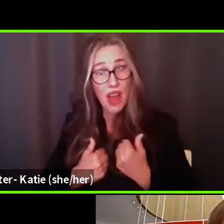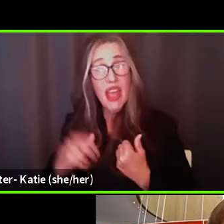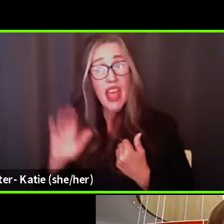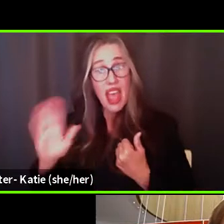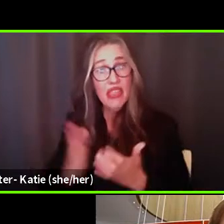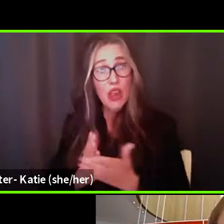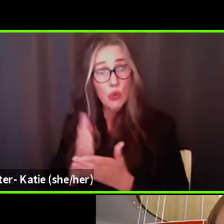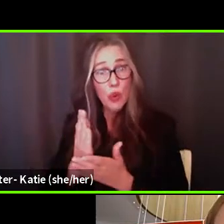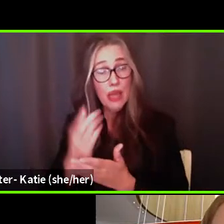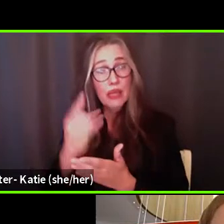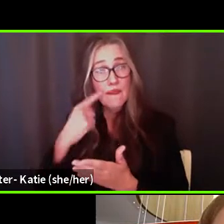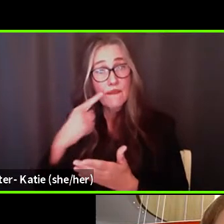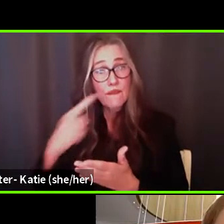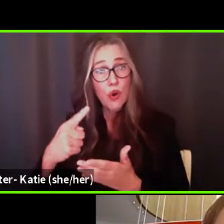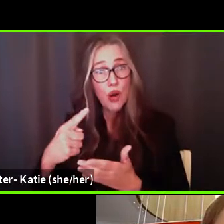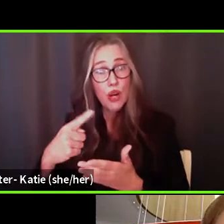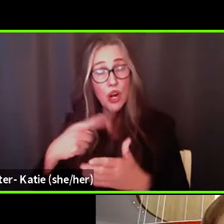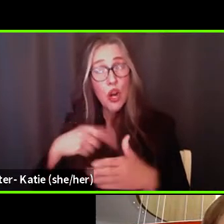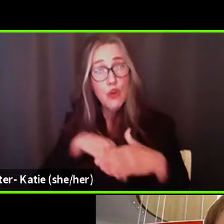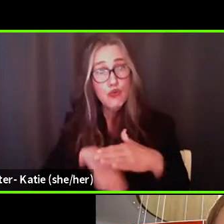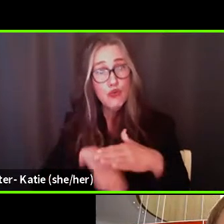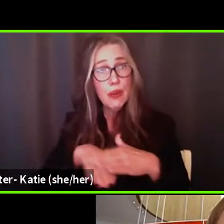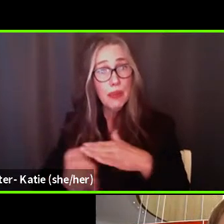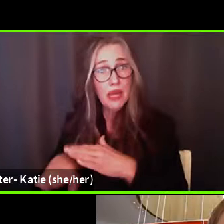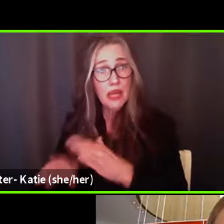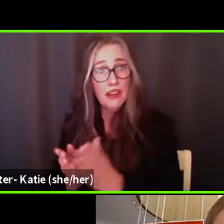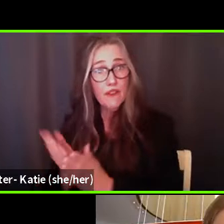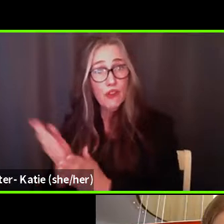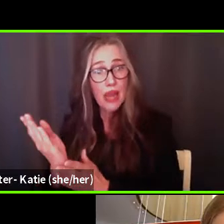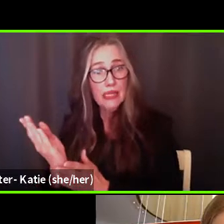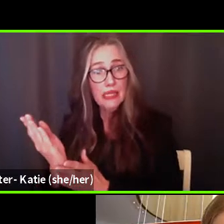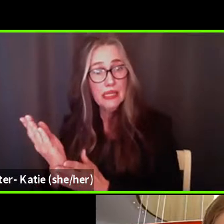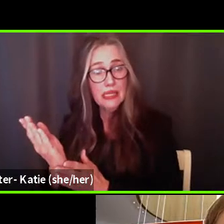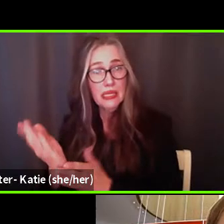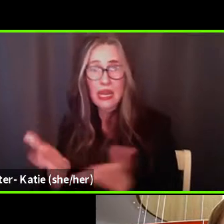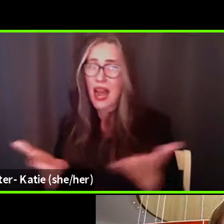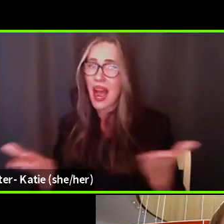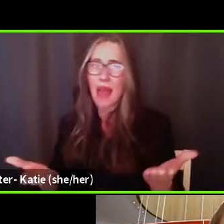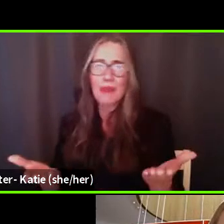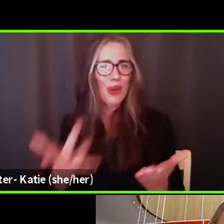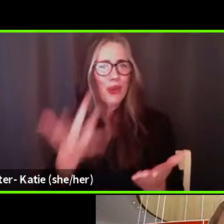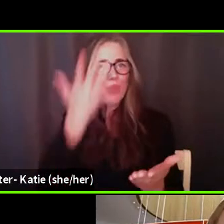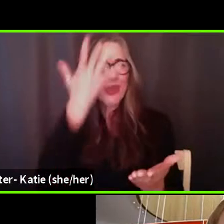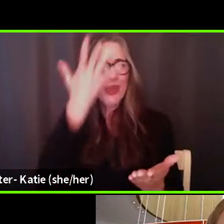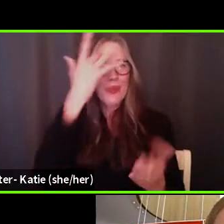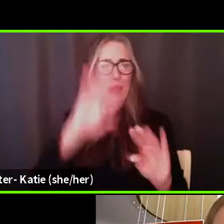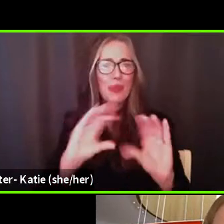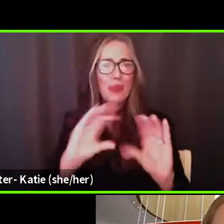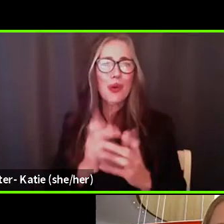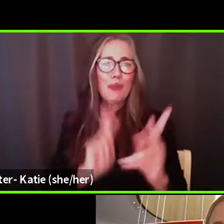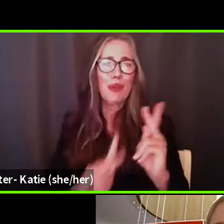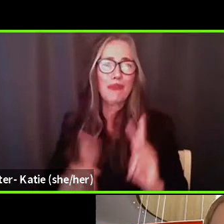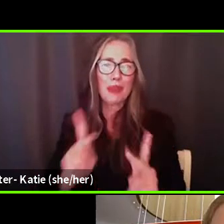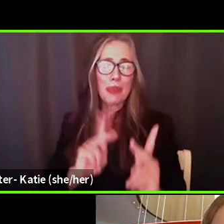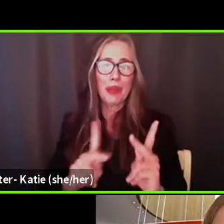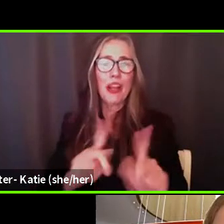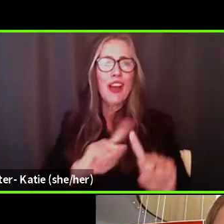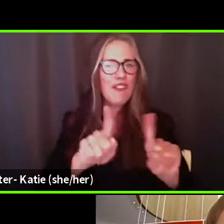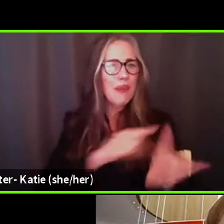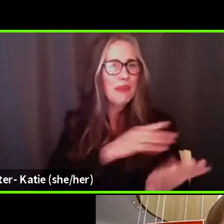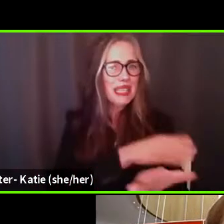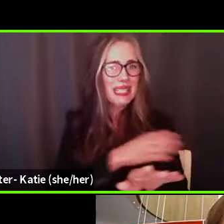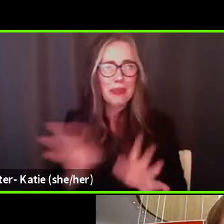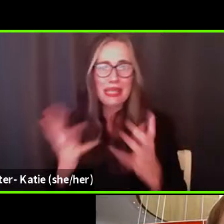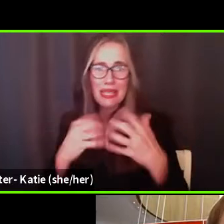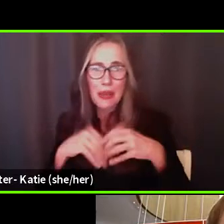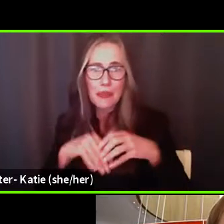here today amongst a brilliant group of intersectional advocates joined by the common thread of bringing a semblance of